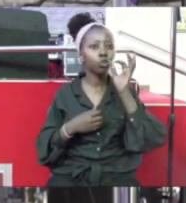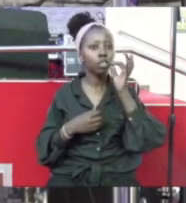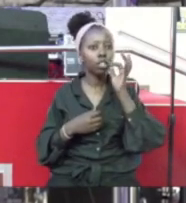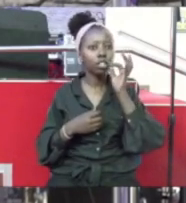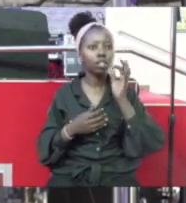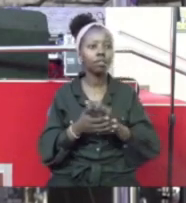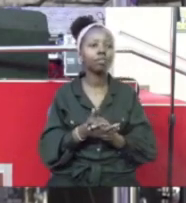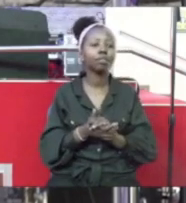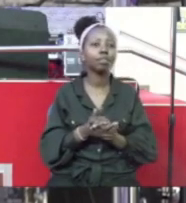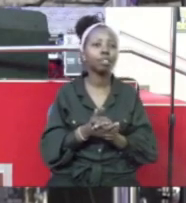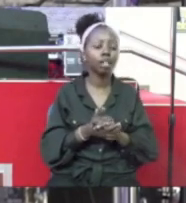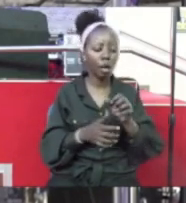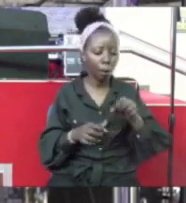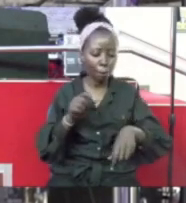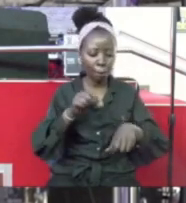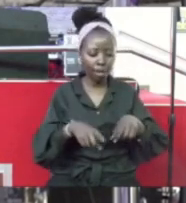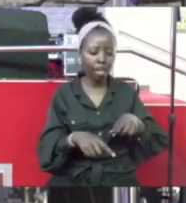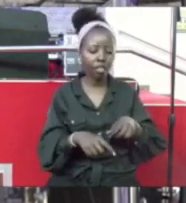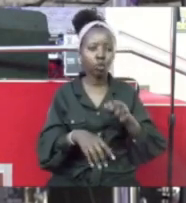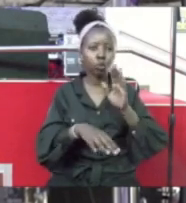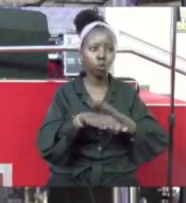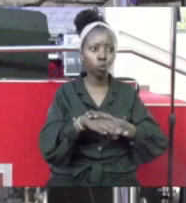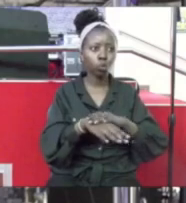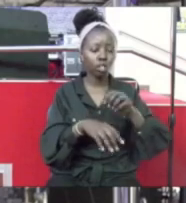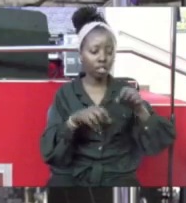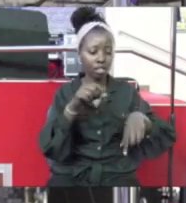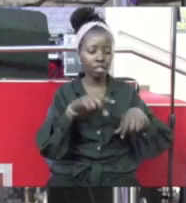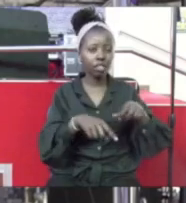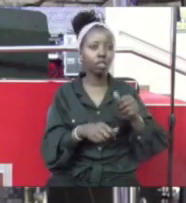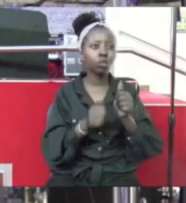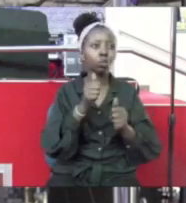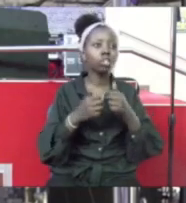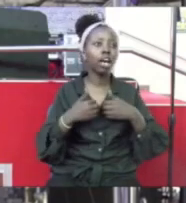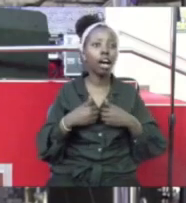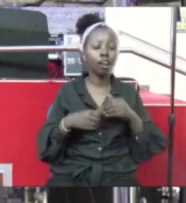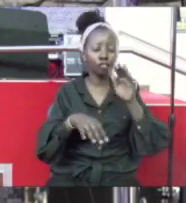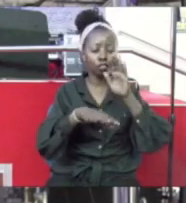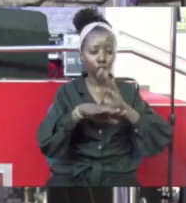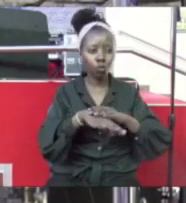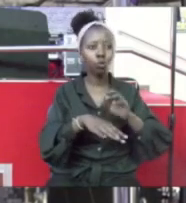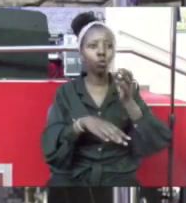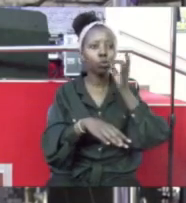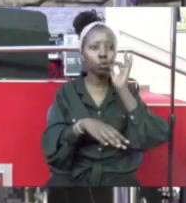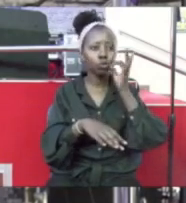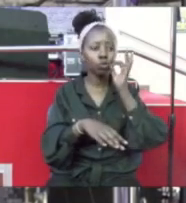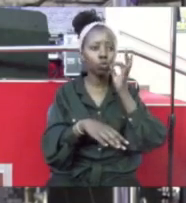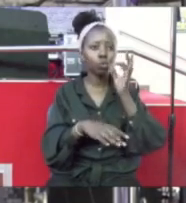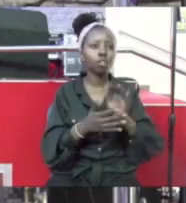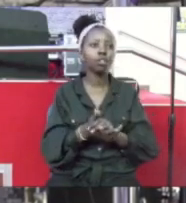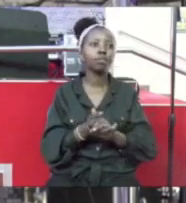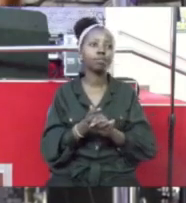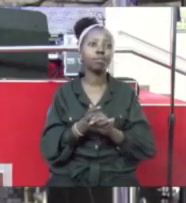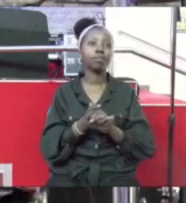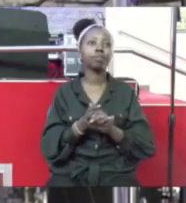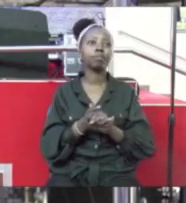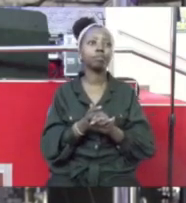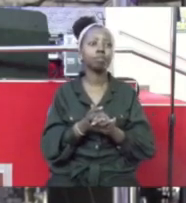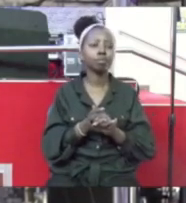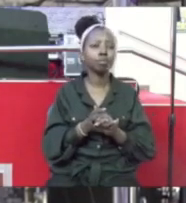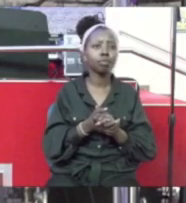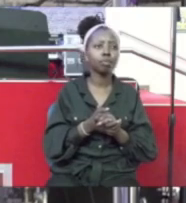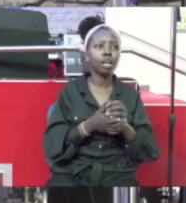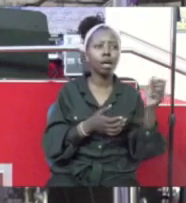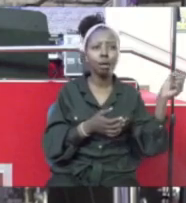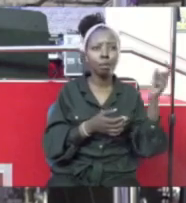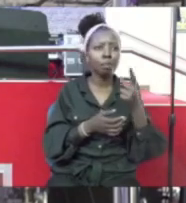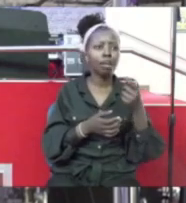tele. Sow good seeds that bear much fruits. Mbegu nzuri ambayo itazaa matunda mengi. And in this month of